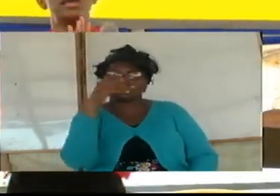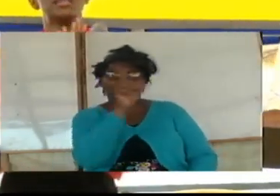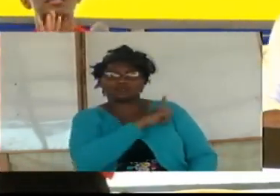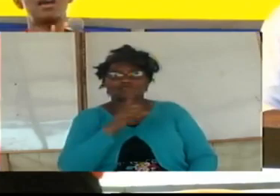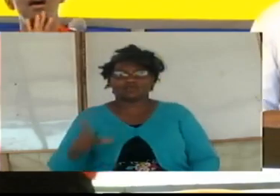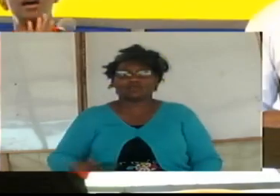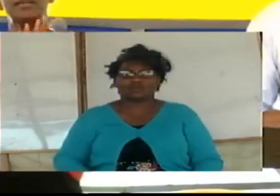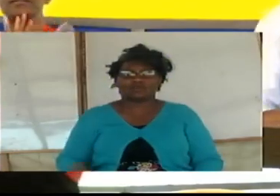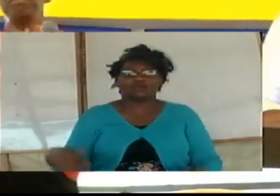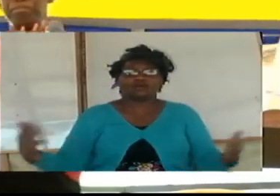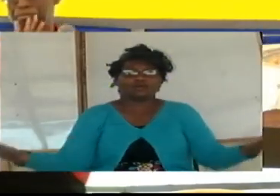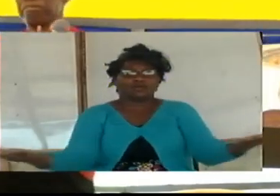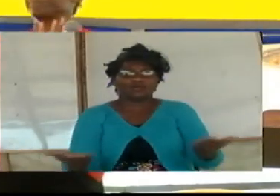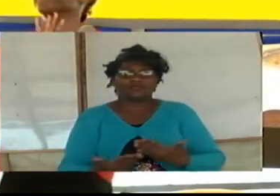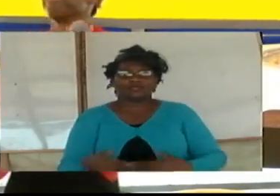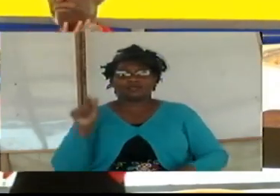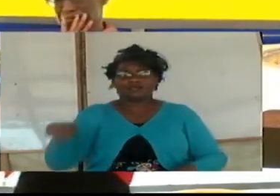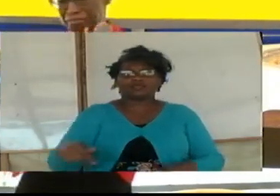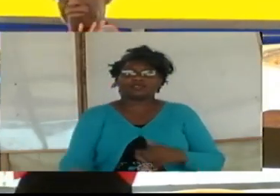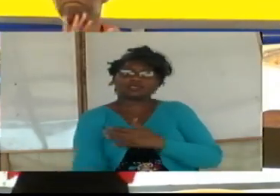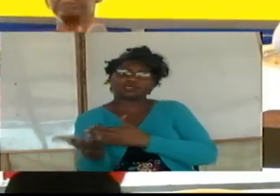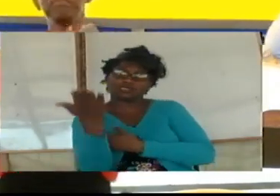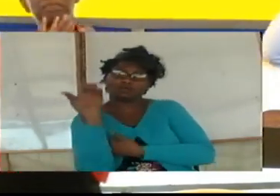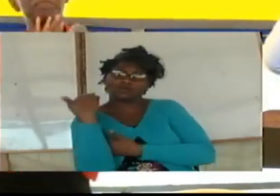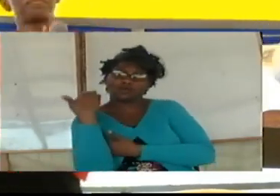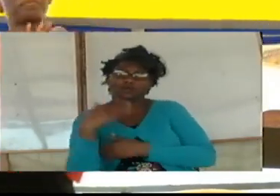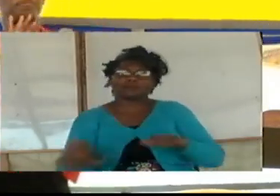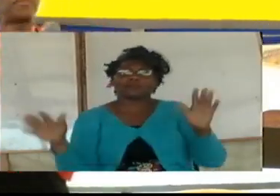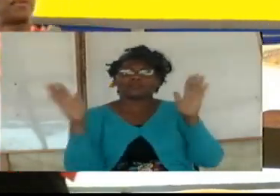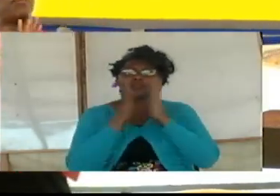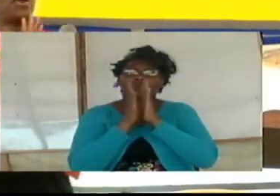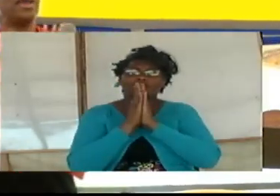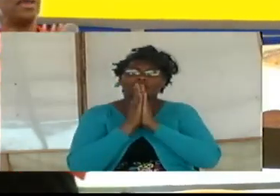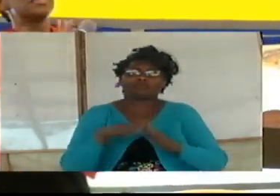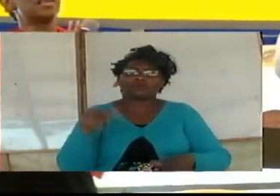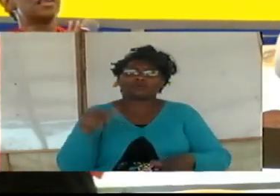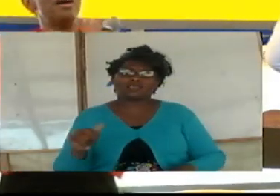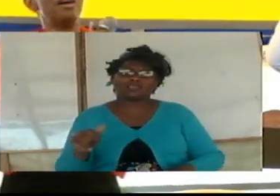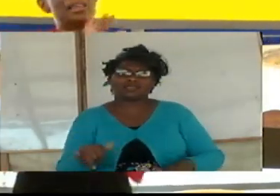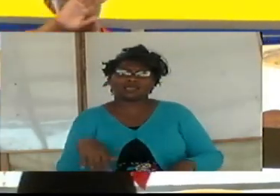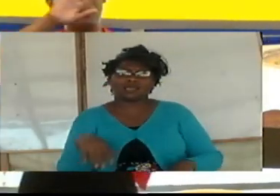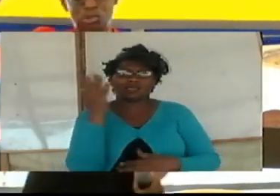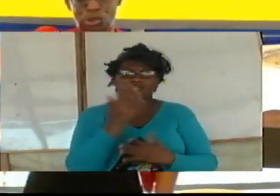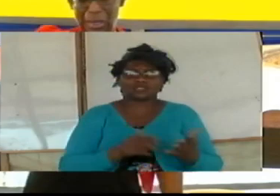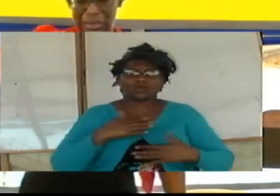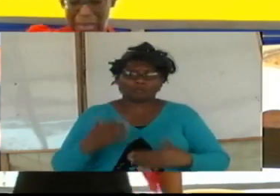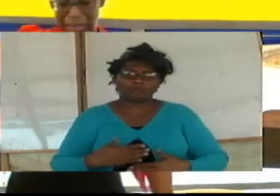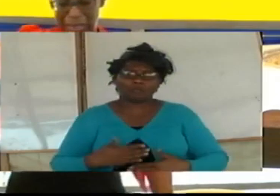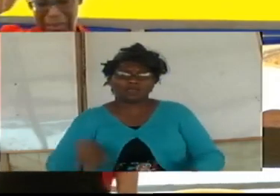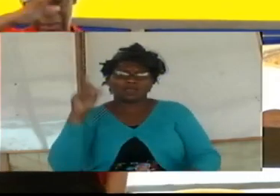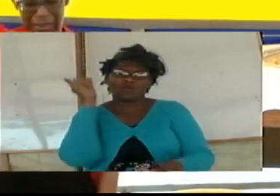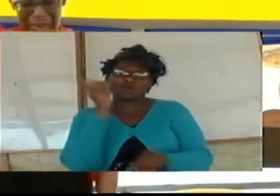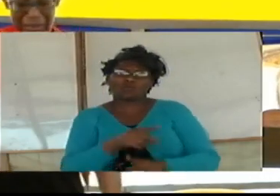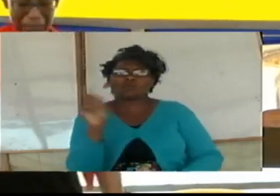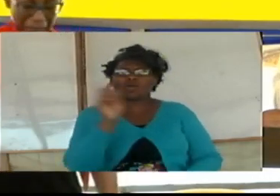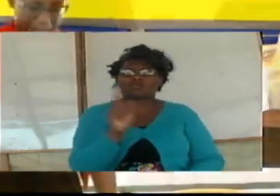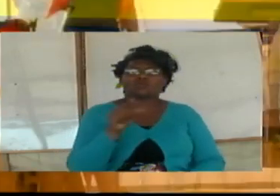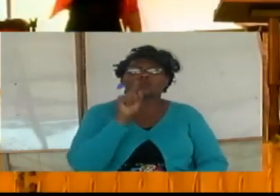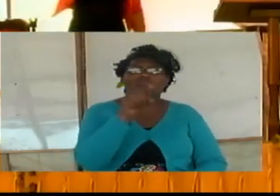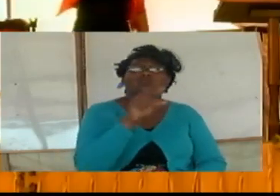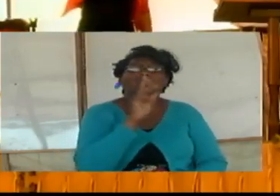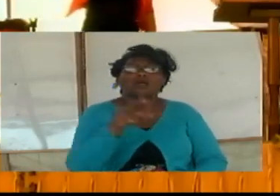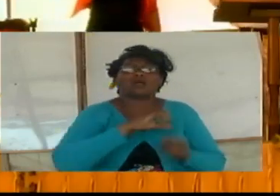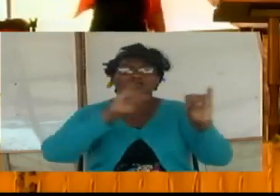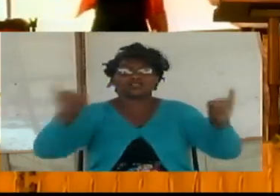morning. Oh, God, I pray that somebody will just right where you are, just believe God, hallelujah, for your